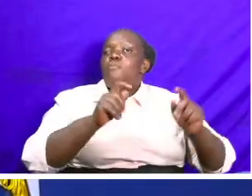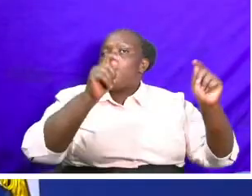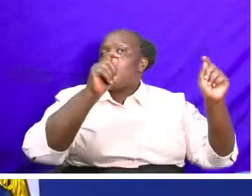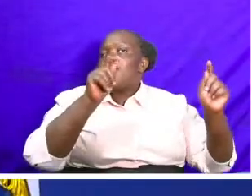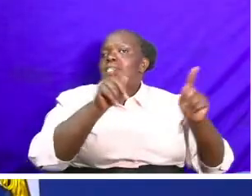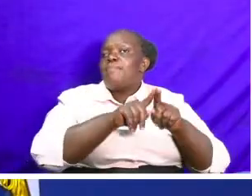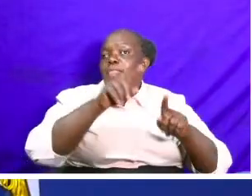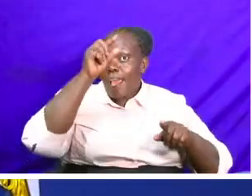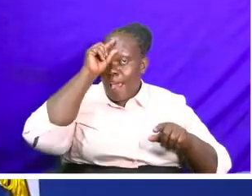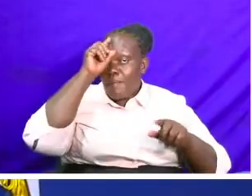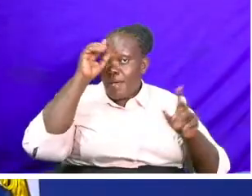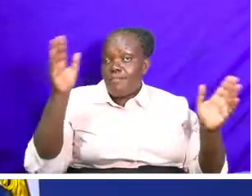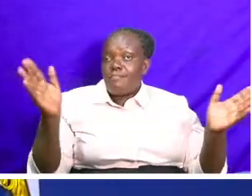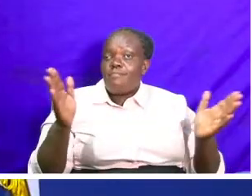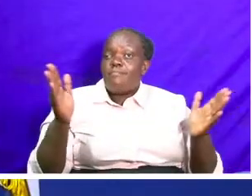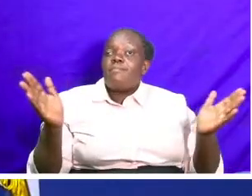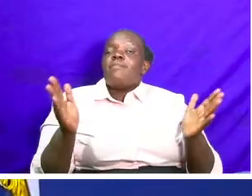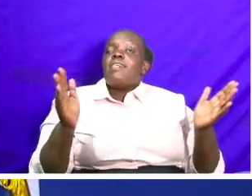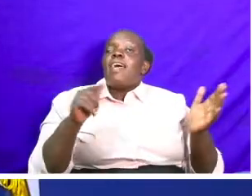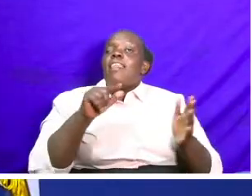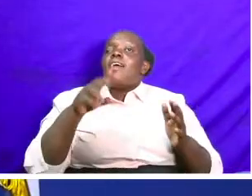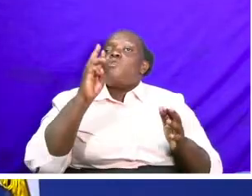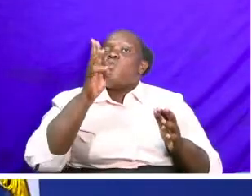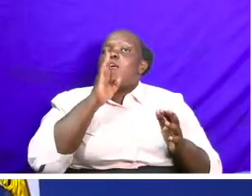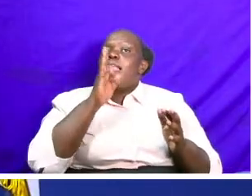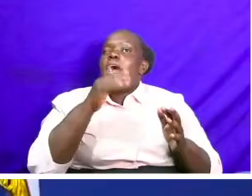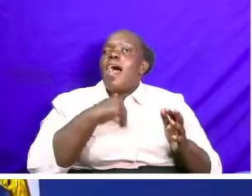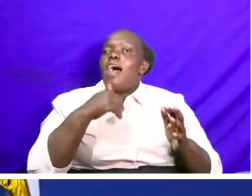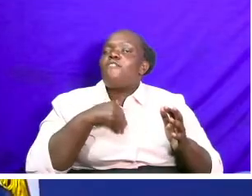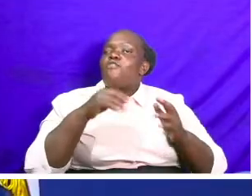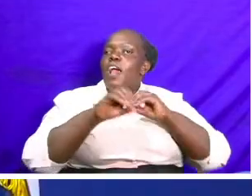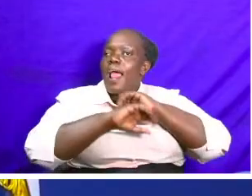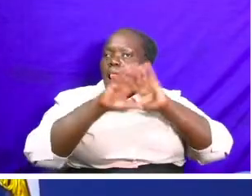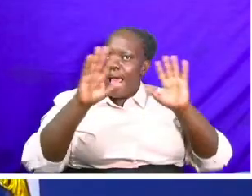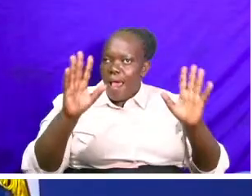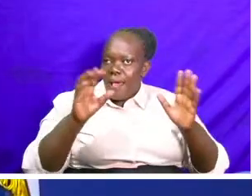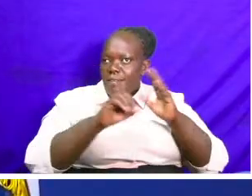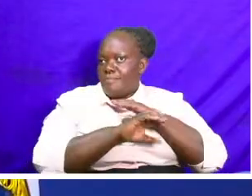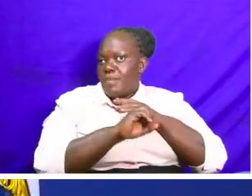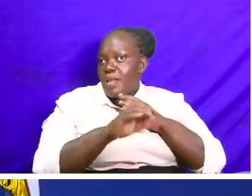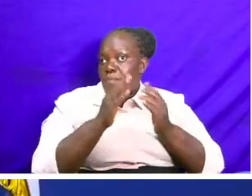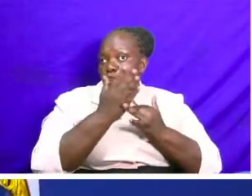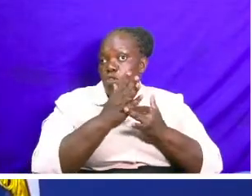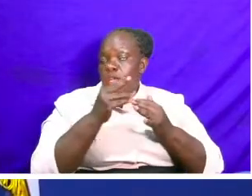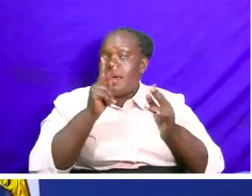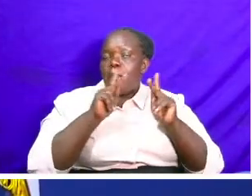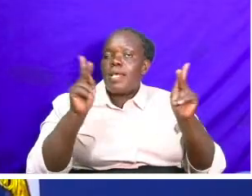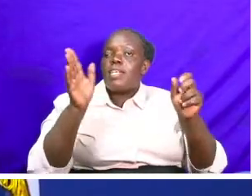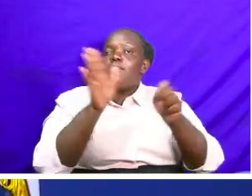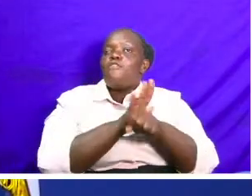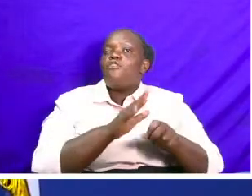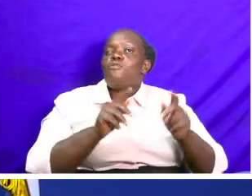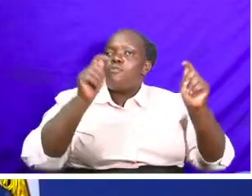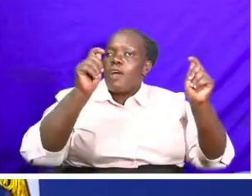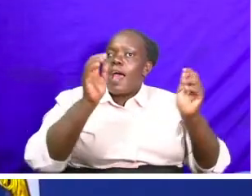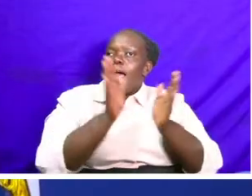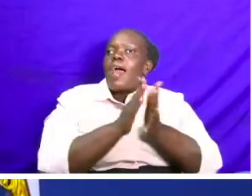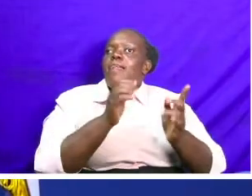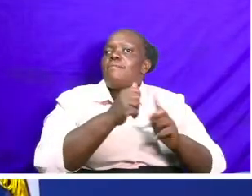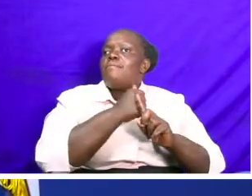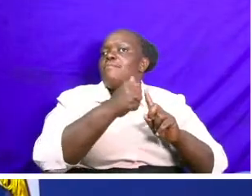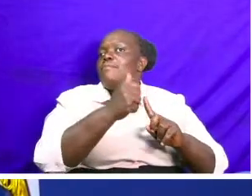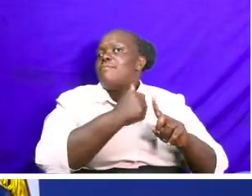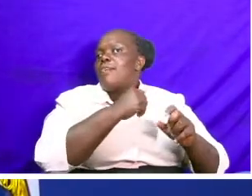The government urges that we should have a clear distinction between peaceful demonstrations and violent